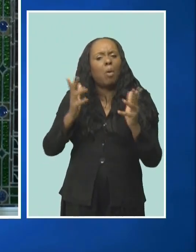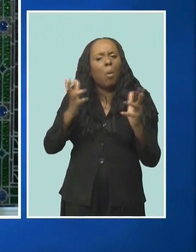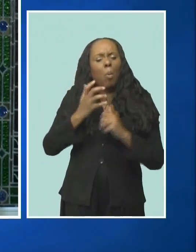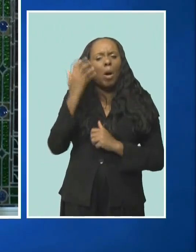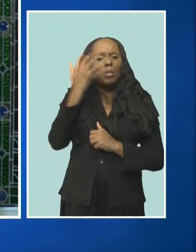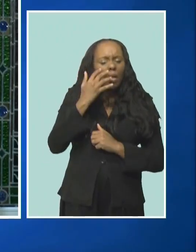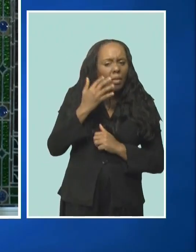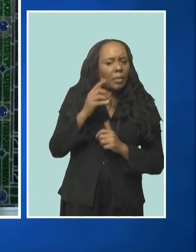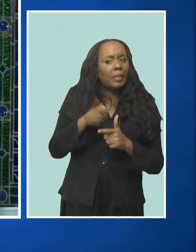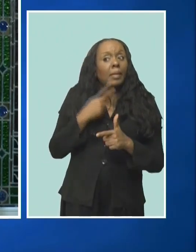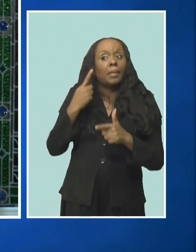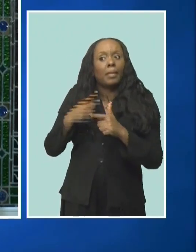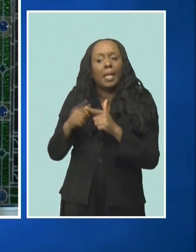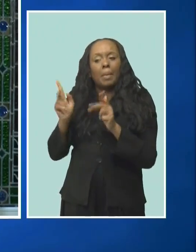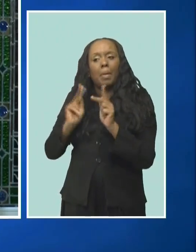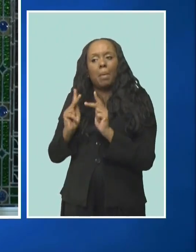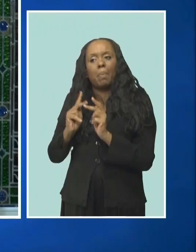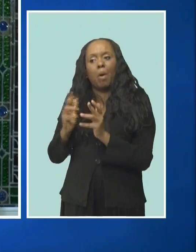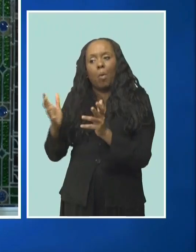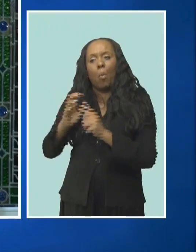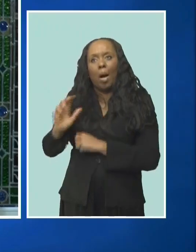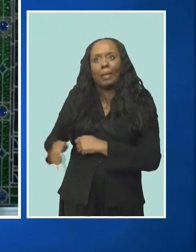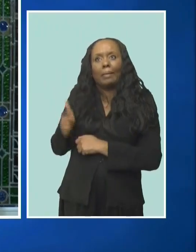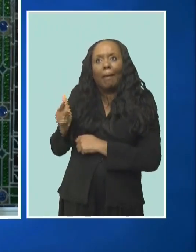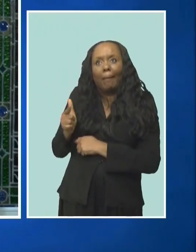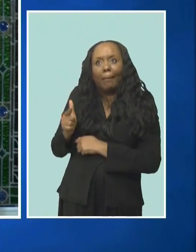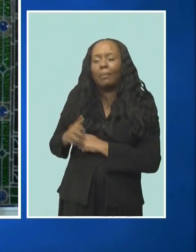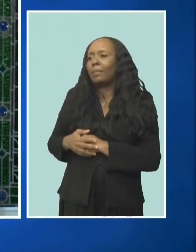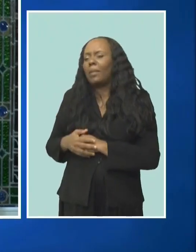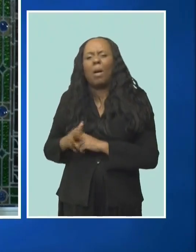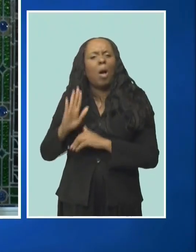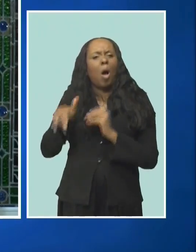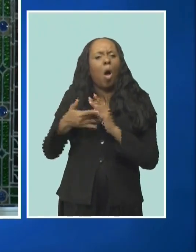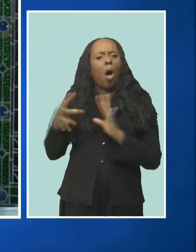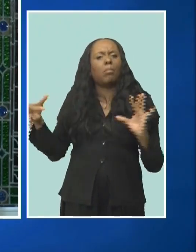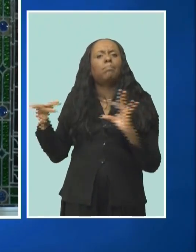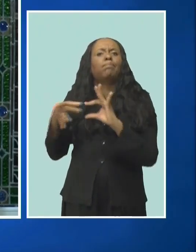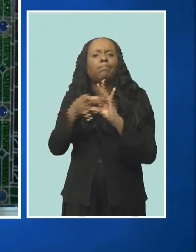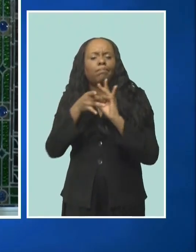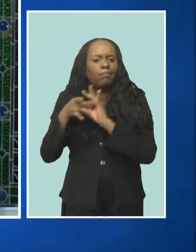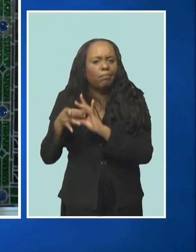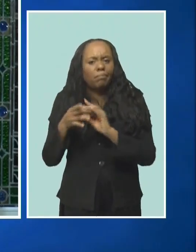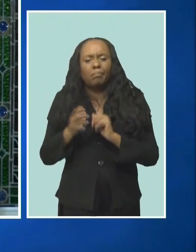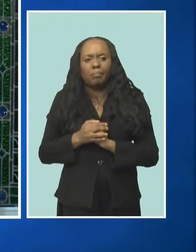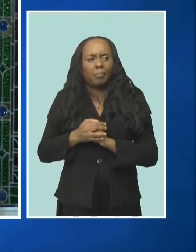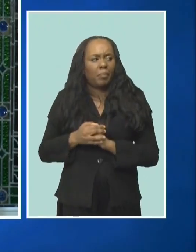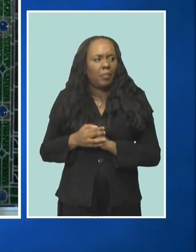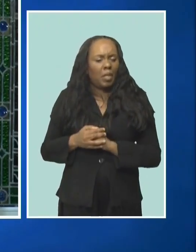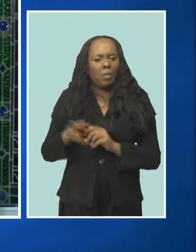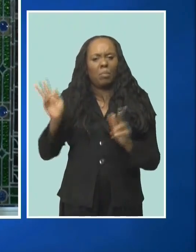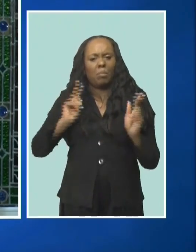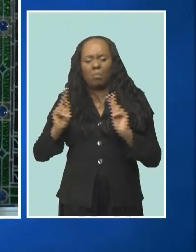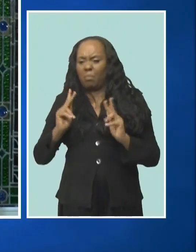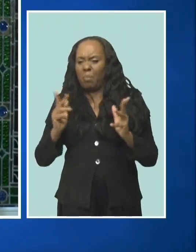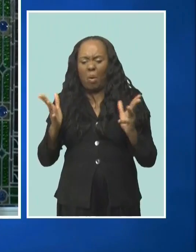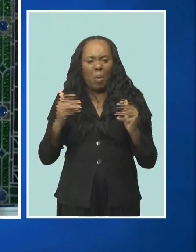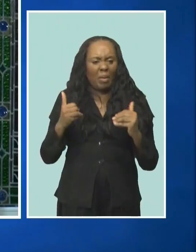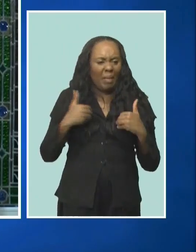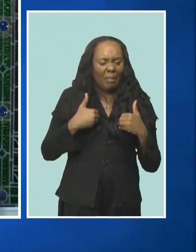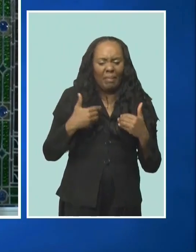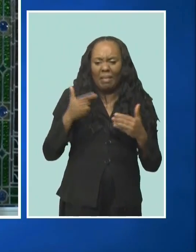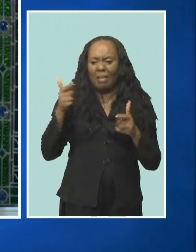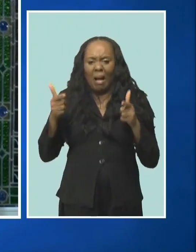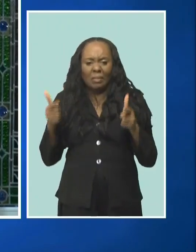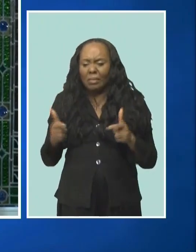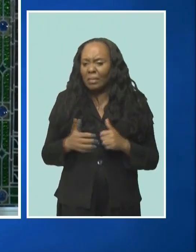of crime, especially big crime, drug trafficking and gun trafficking, then, so that way we have the asset recovery,